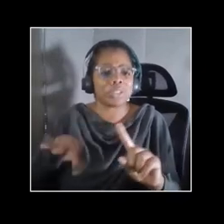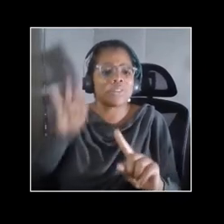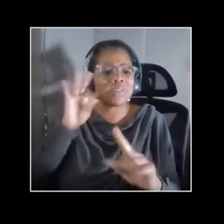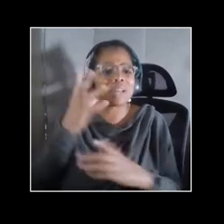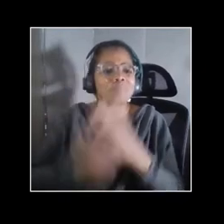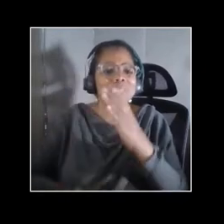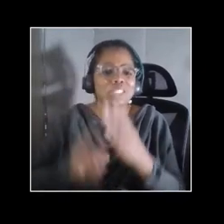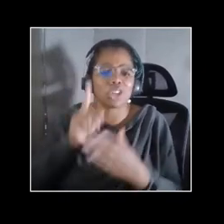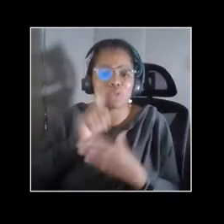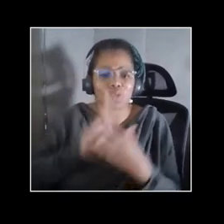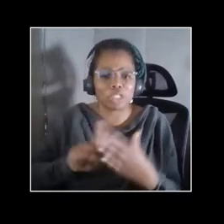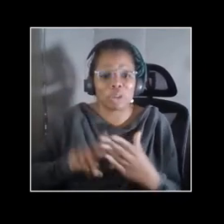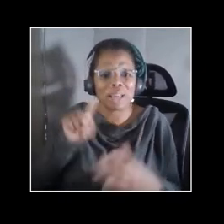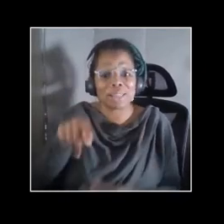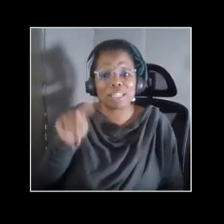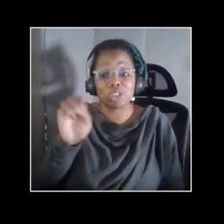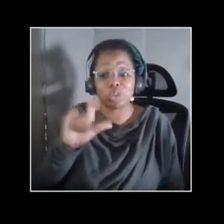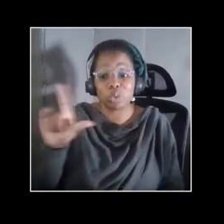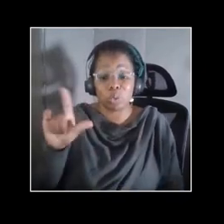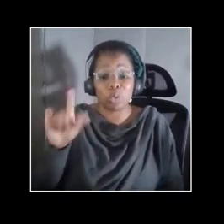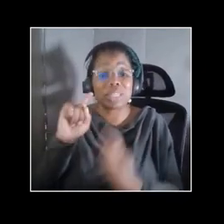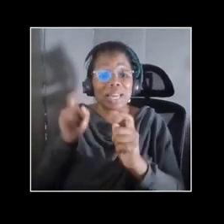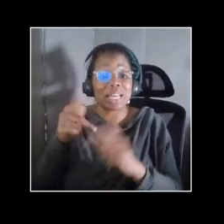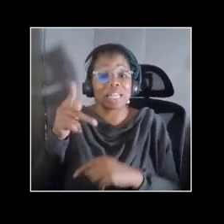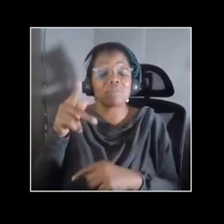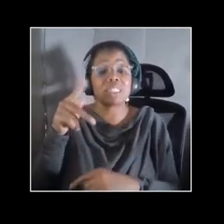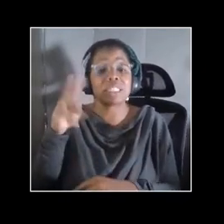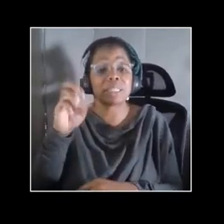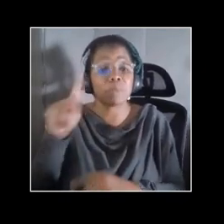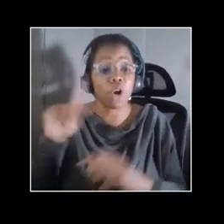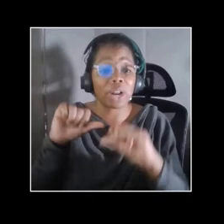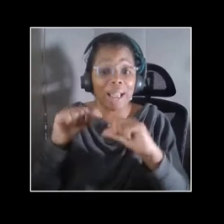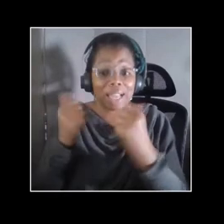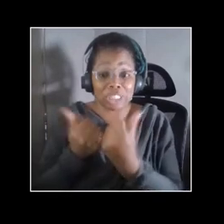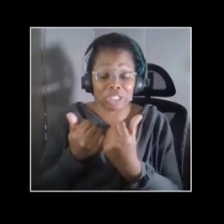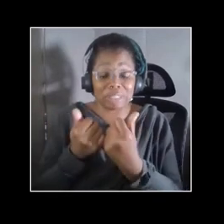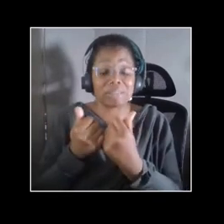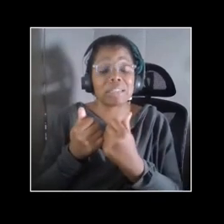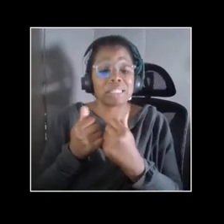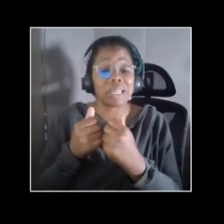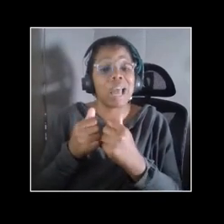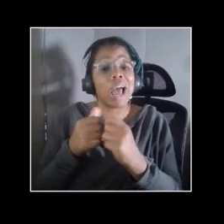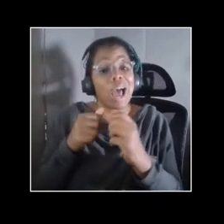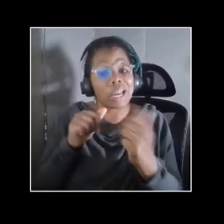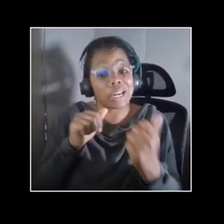research, and that this is a tool that gives these park agencies a scaled approach to creating those strategies.